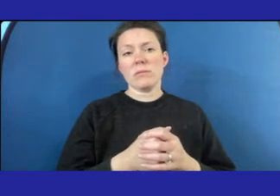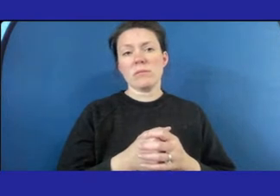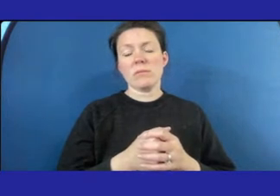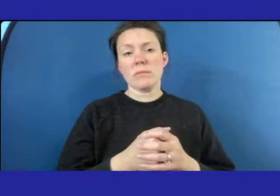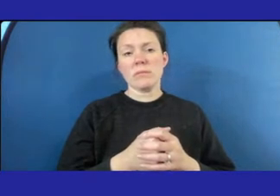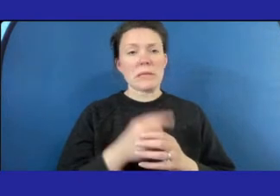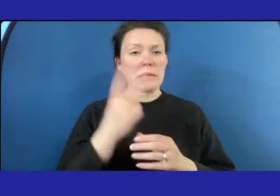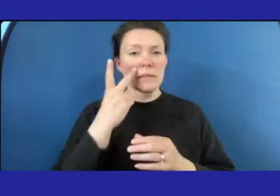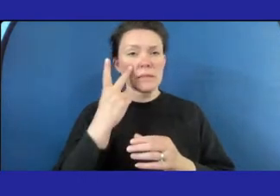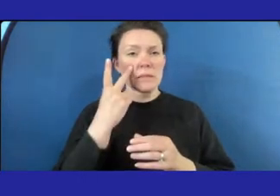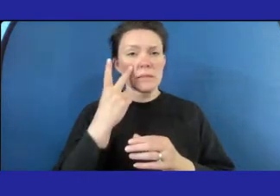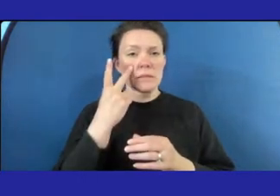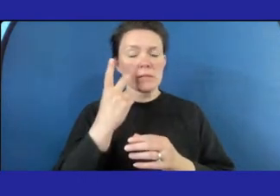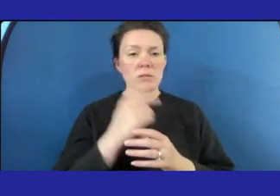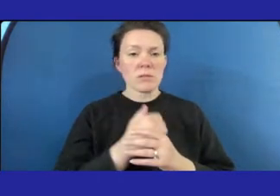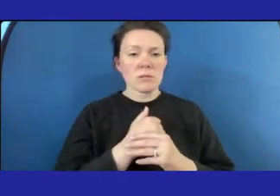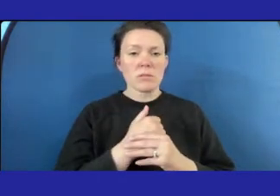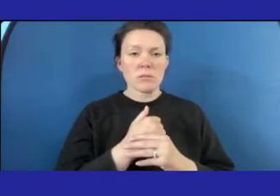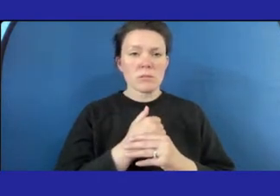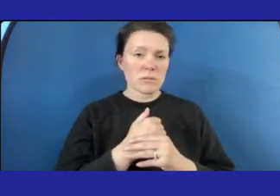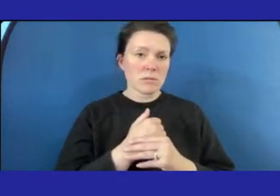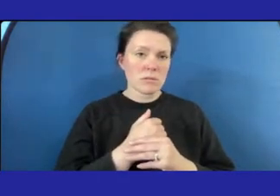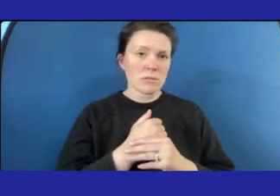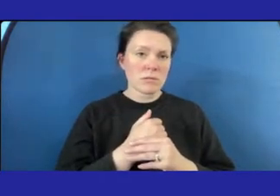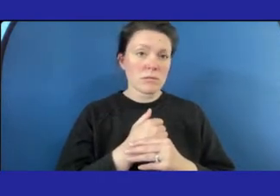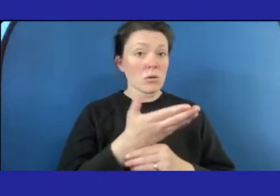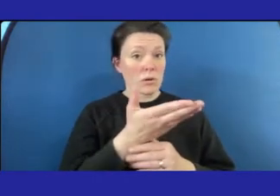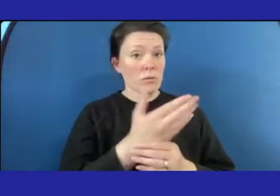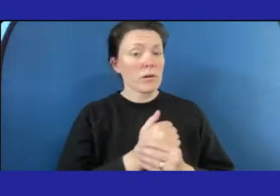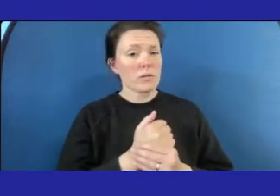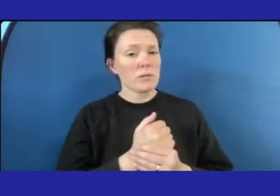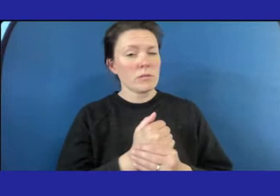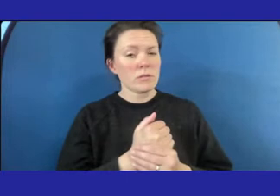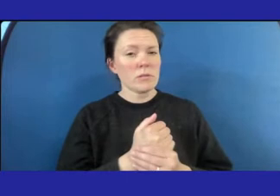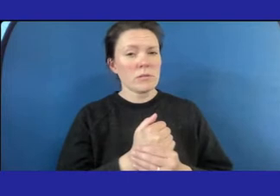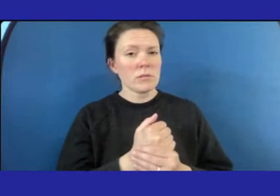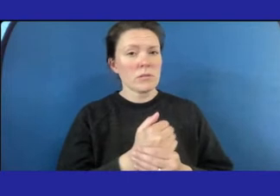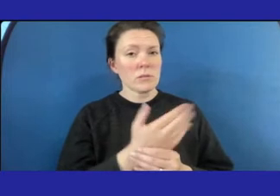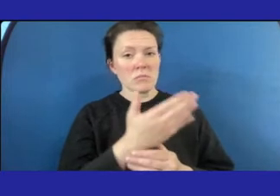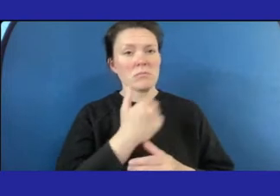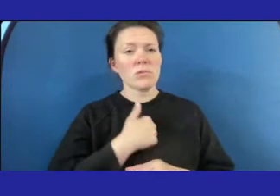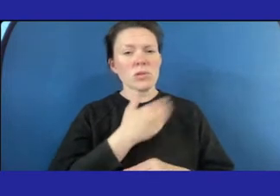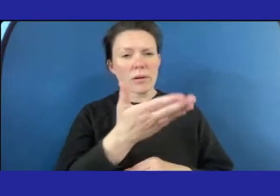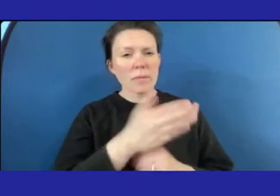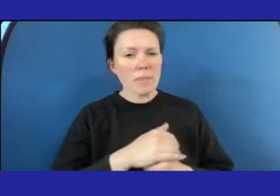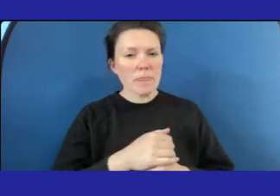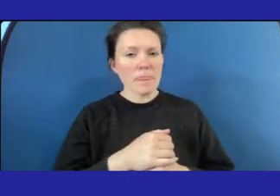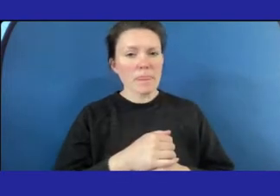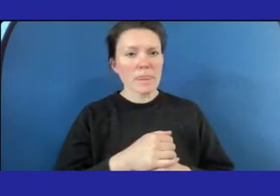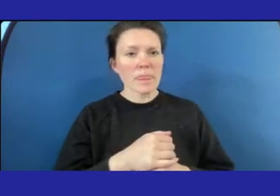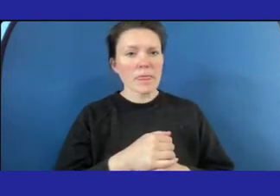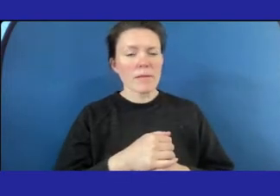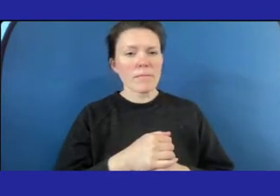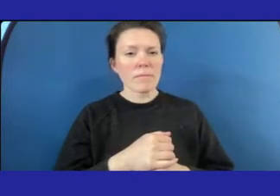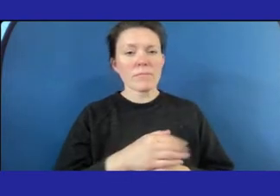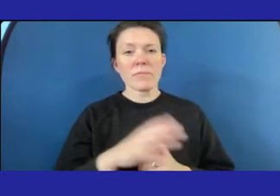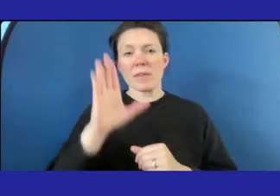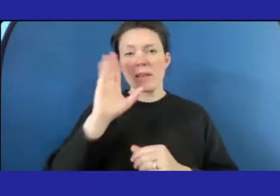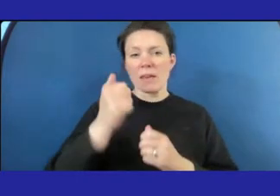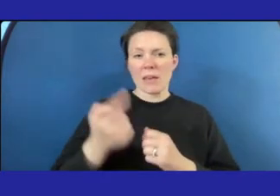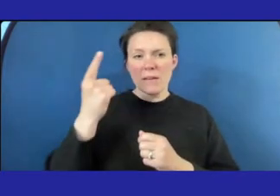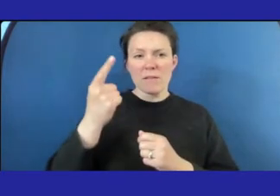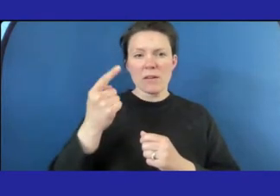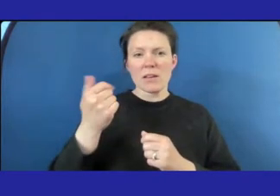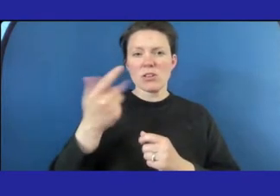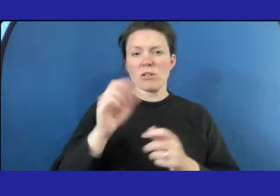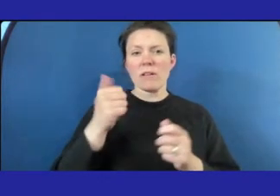let's see. If you want, we just had a couple of slides. Sorry, go ahead. Yeah, just a couple of slides. Yeah, please. I'm sorry about that. Yeah. Hi, everyone. Just a